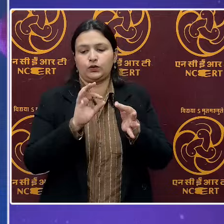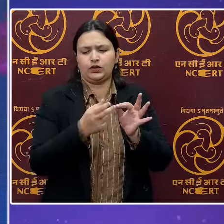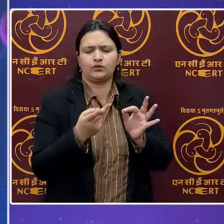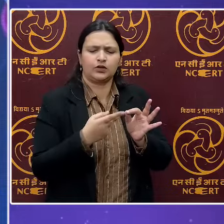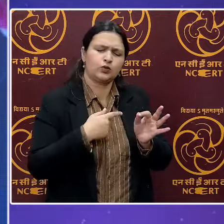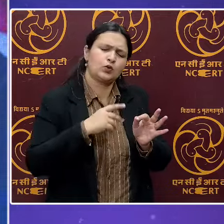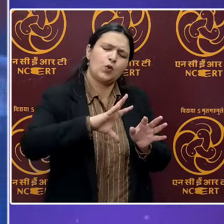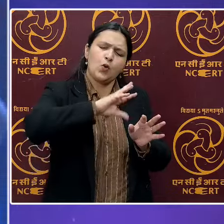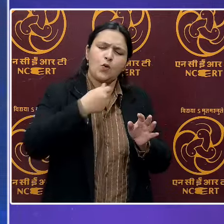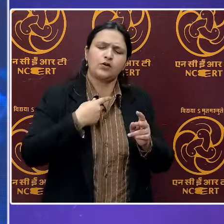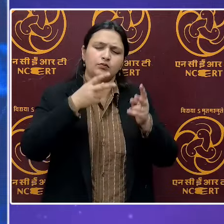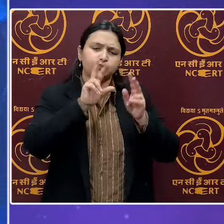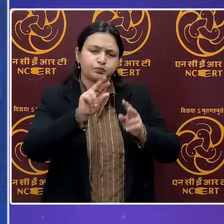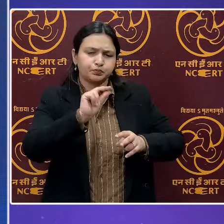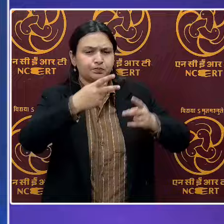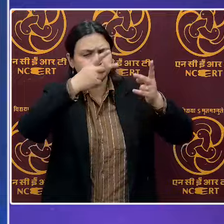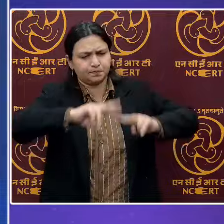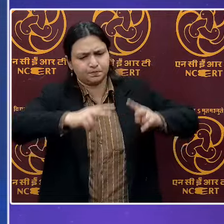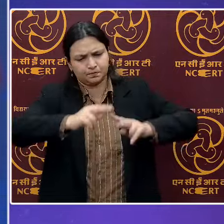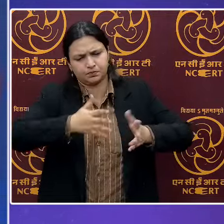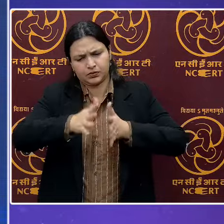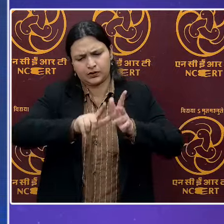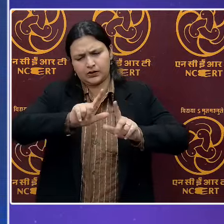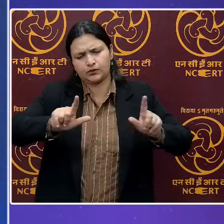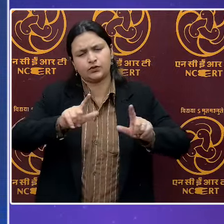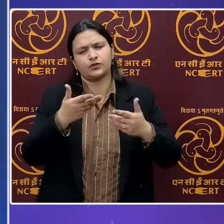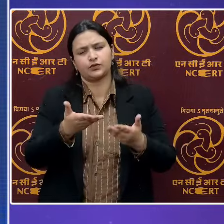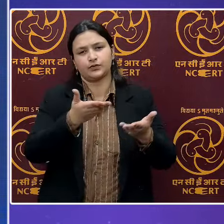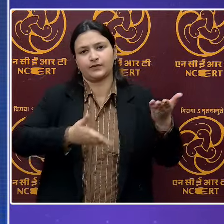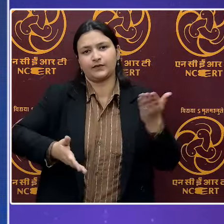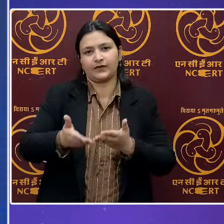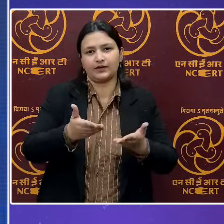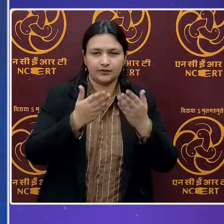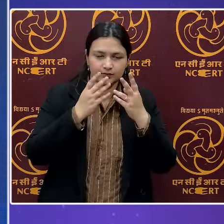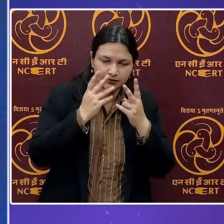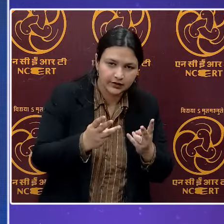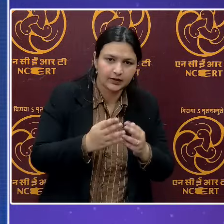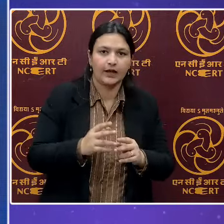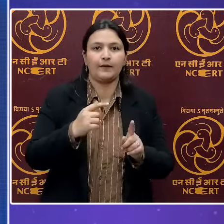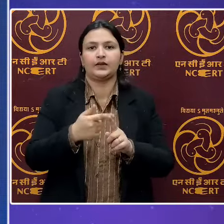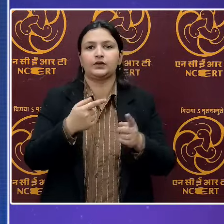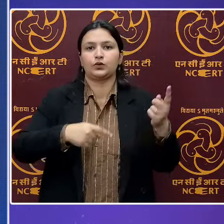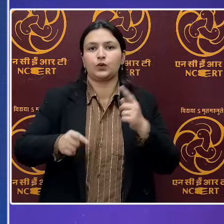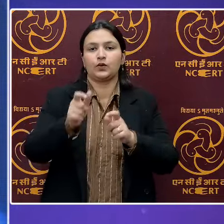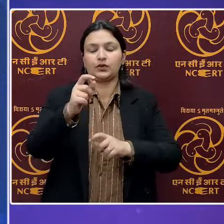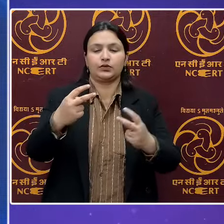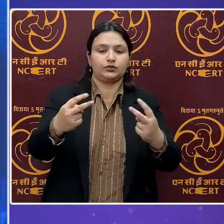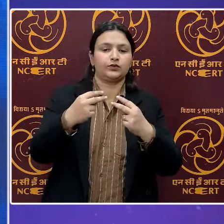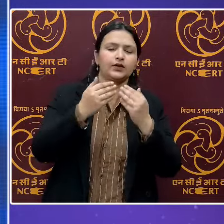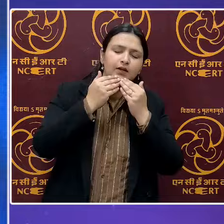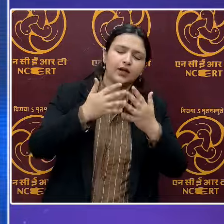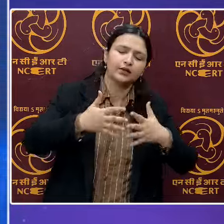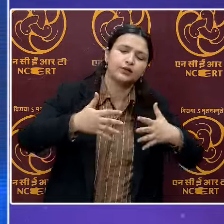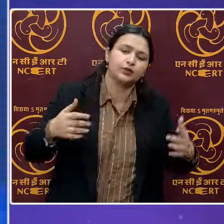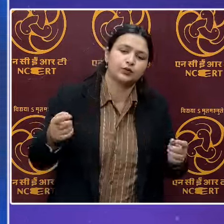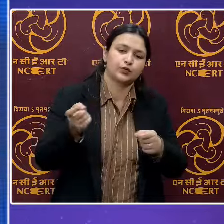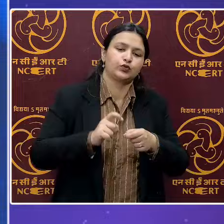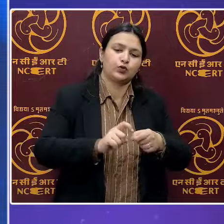each and every word in sign language to all of you. Thank you once again to all the viewers for being with us today,